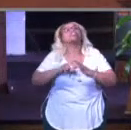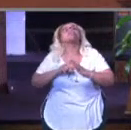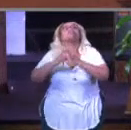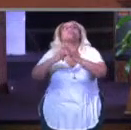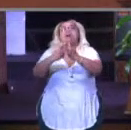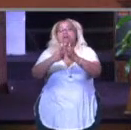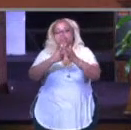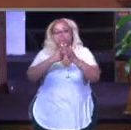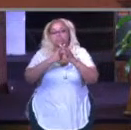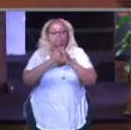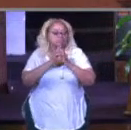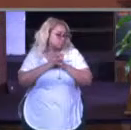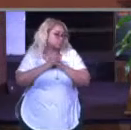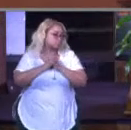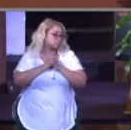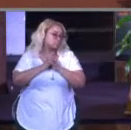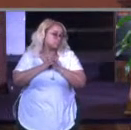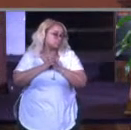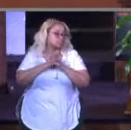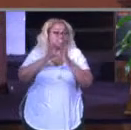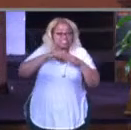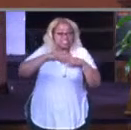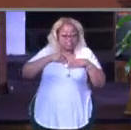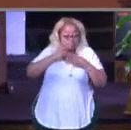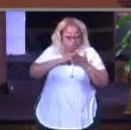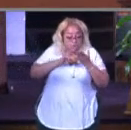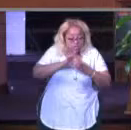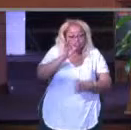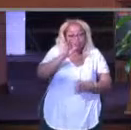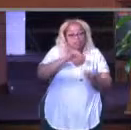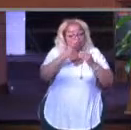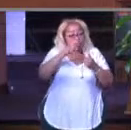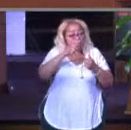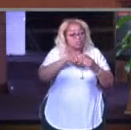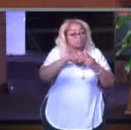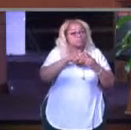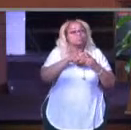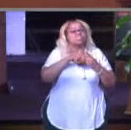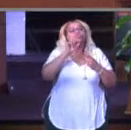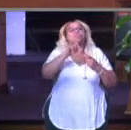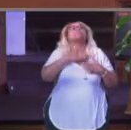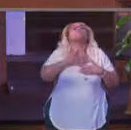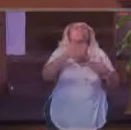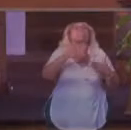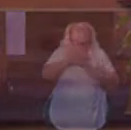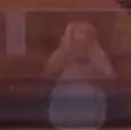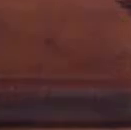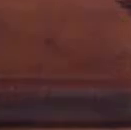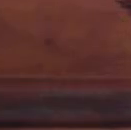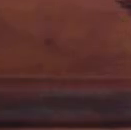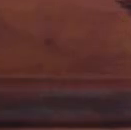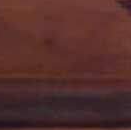start. To receive the Holy Spirit, number one, you must breathe.